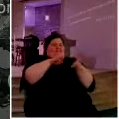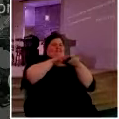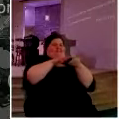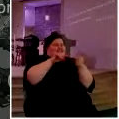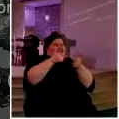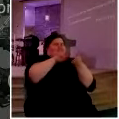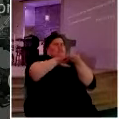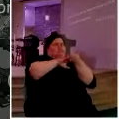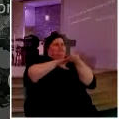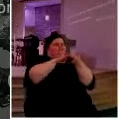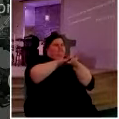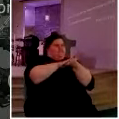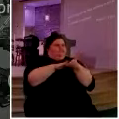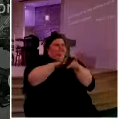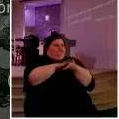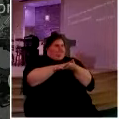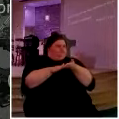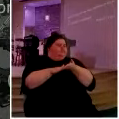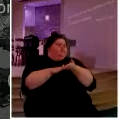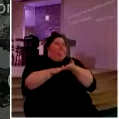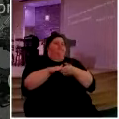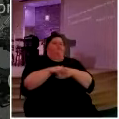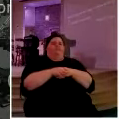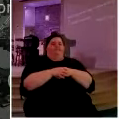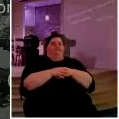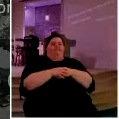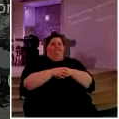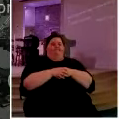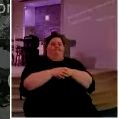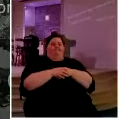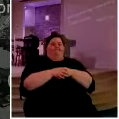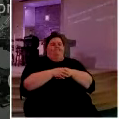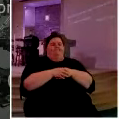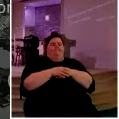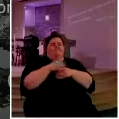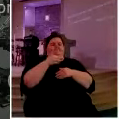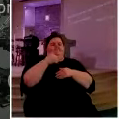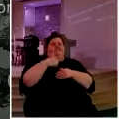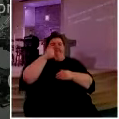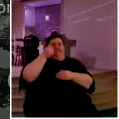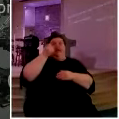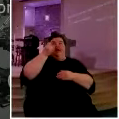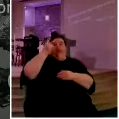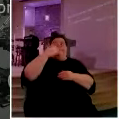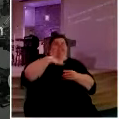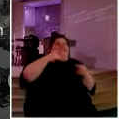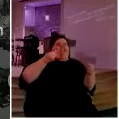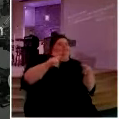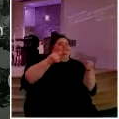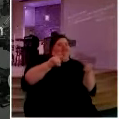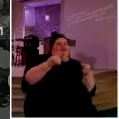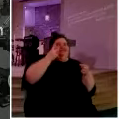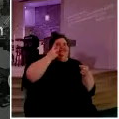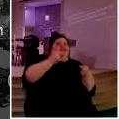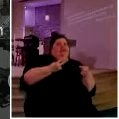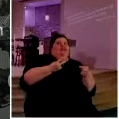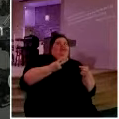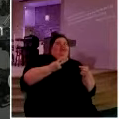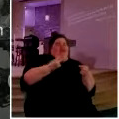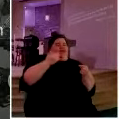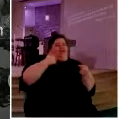and cleanse me from my sin. He said, I acknowledge my transgressions and my sin is ever before